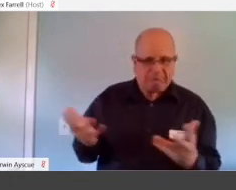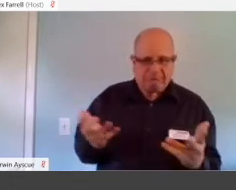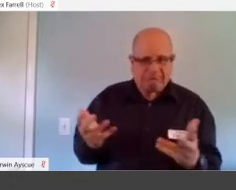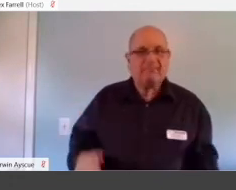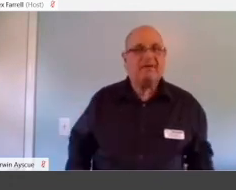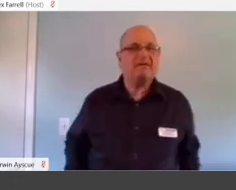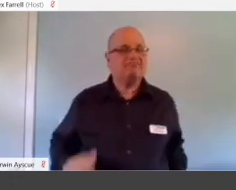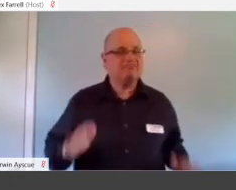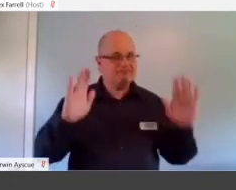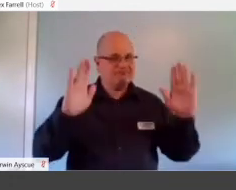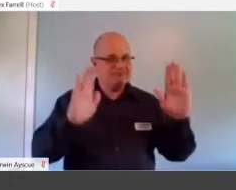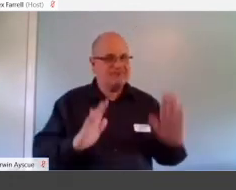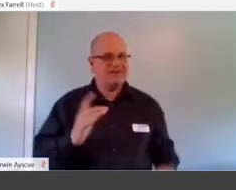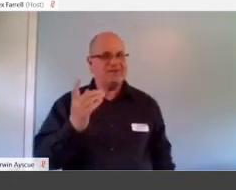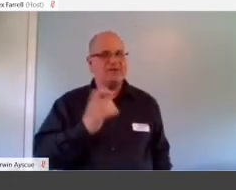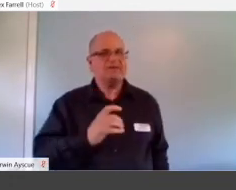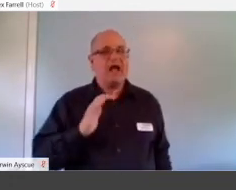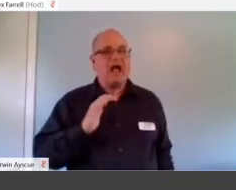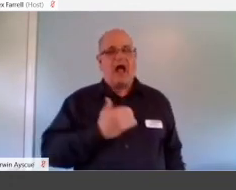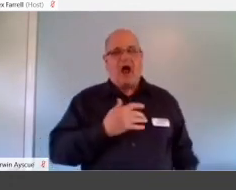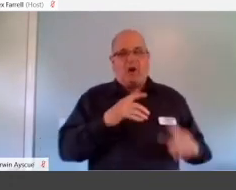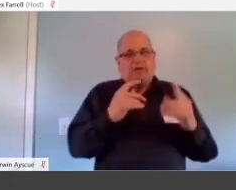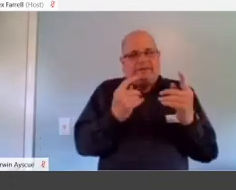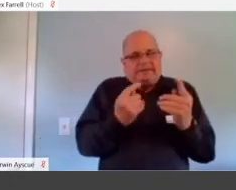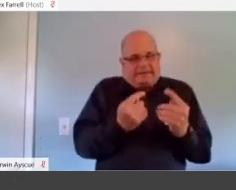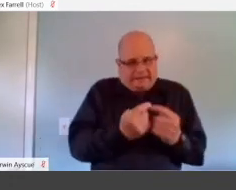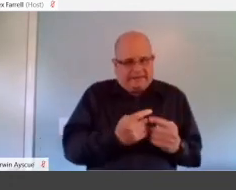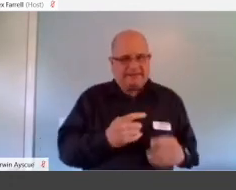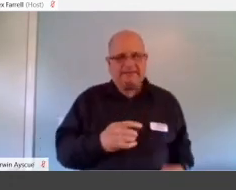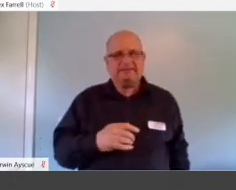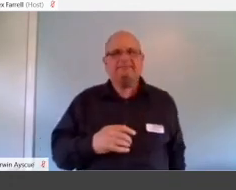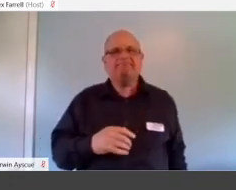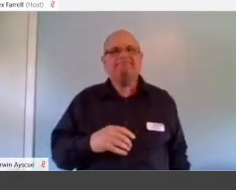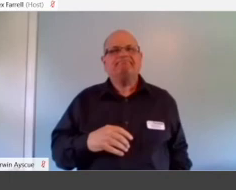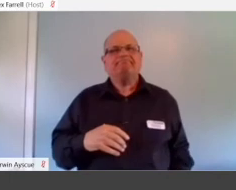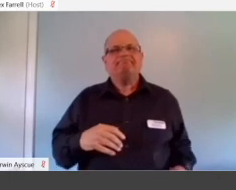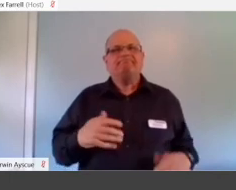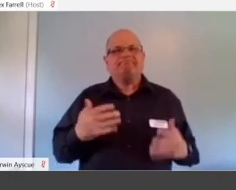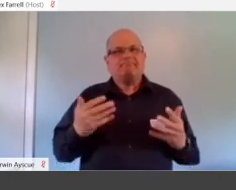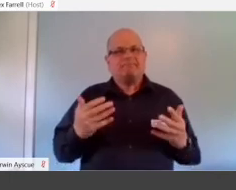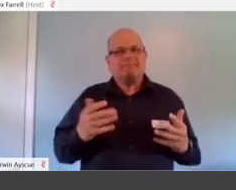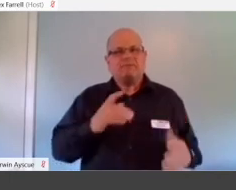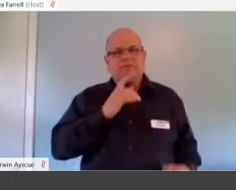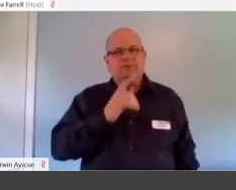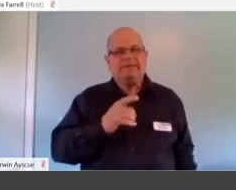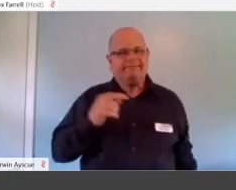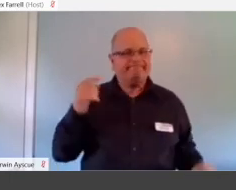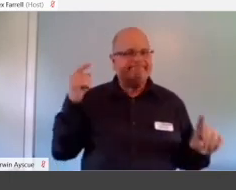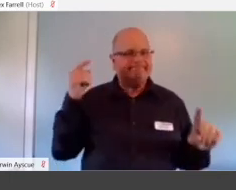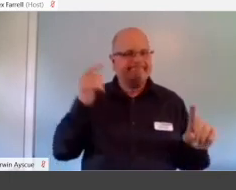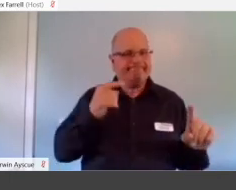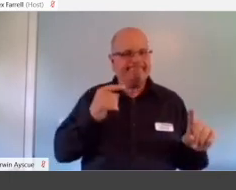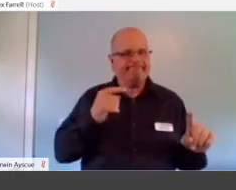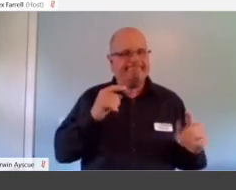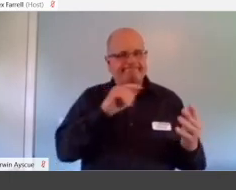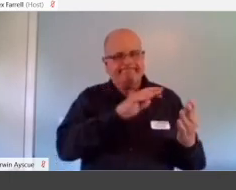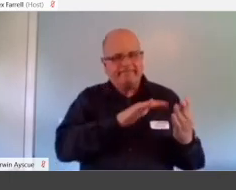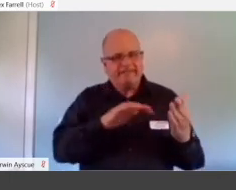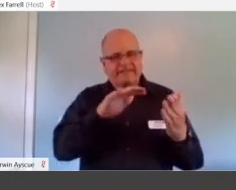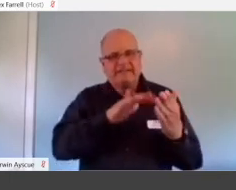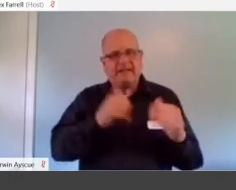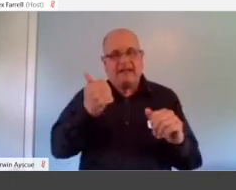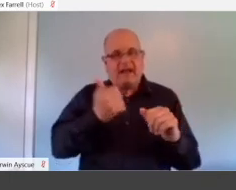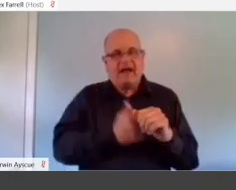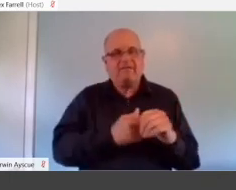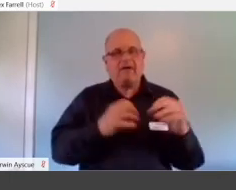Great. Our team at Center UIE really looks at every